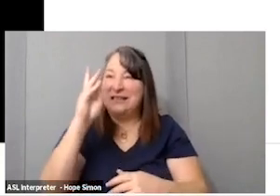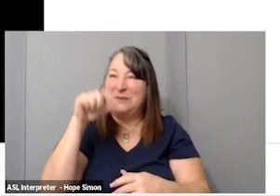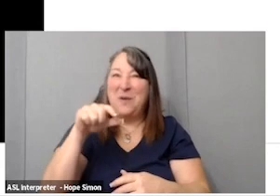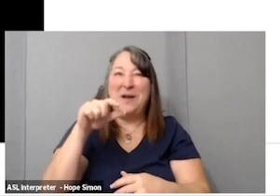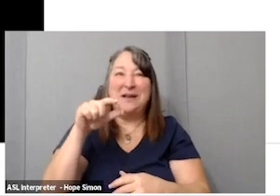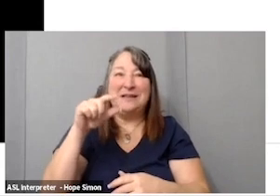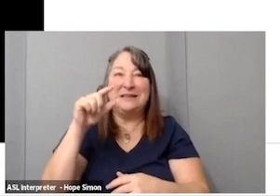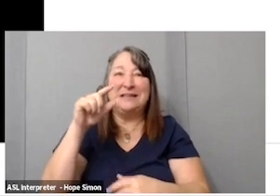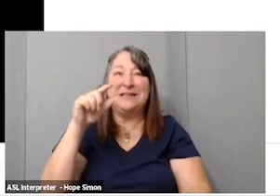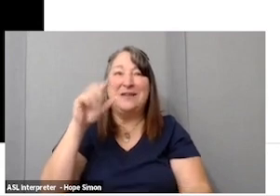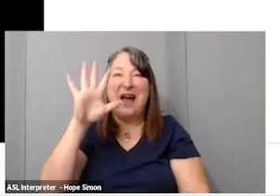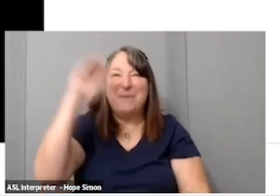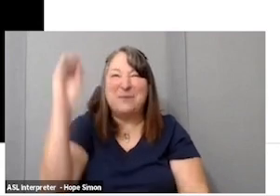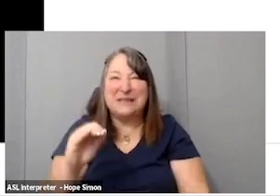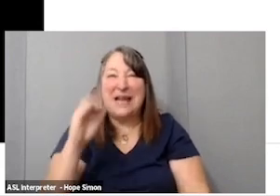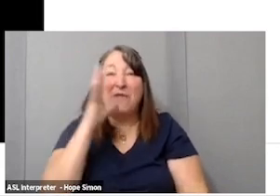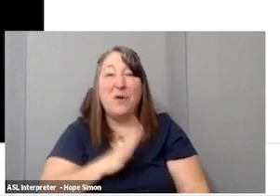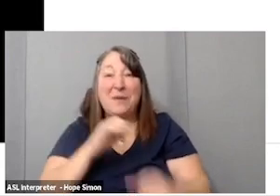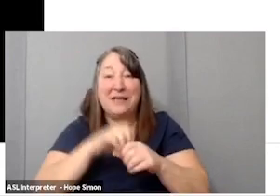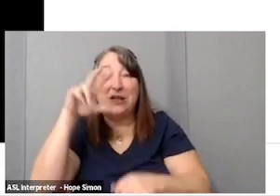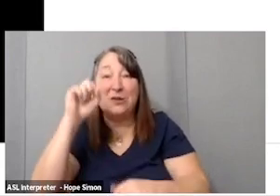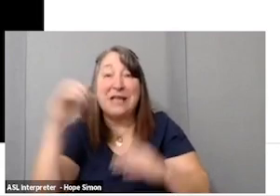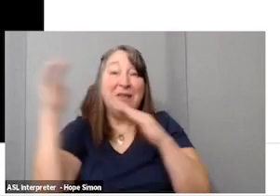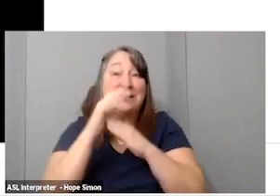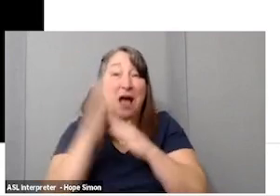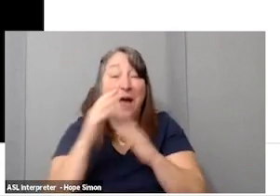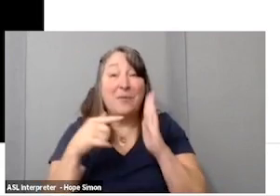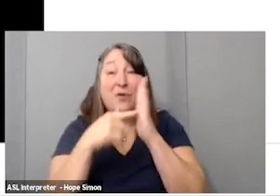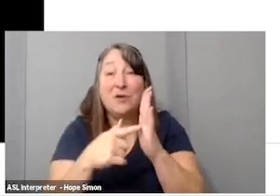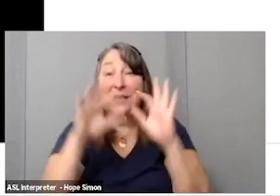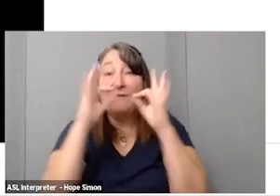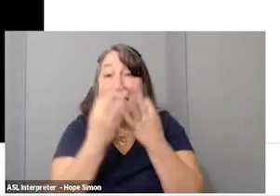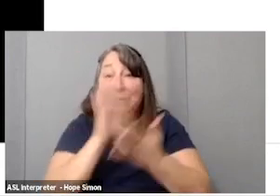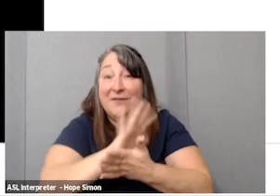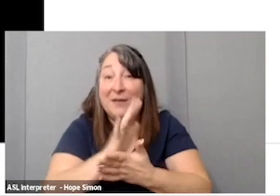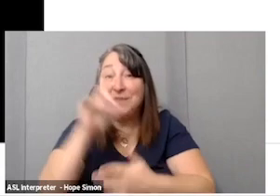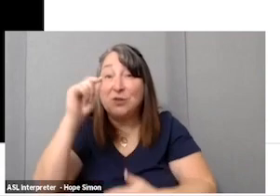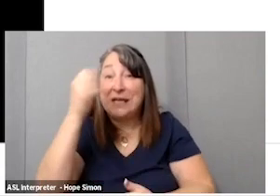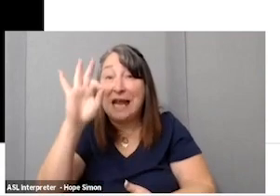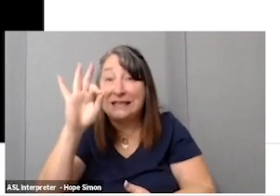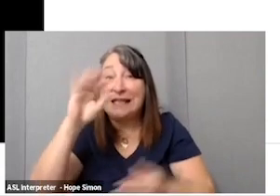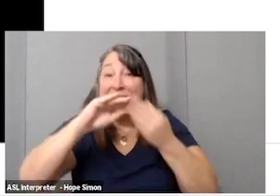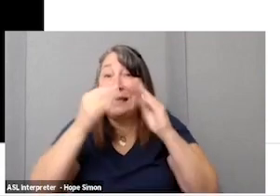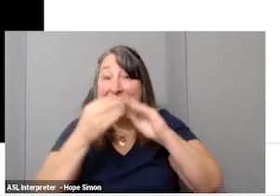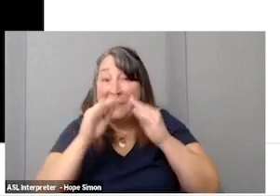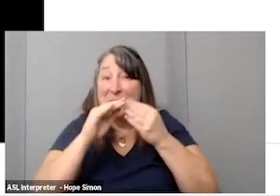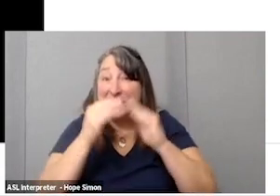it comes to the top grossing family films of 2019, we see that the numbers are almost there,